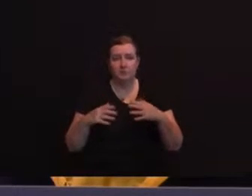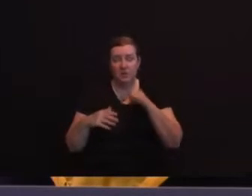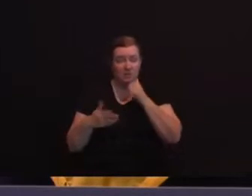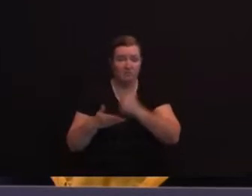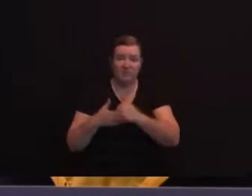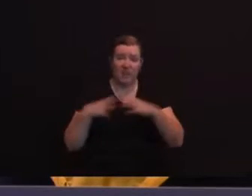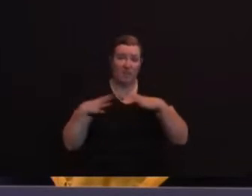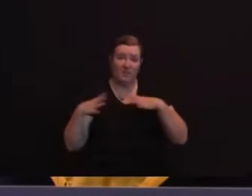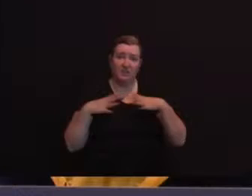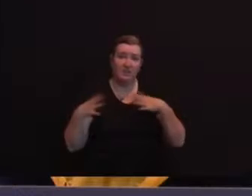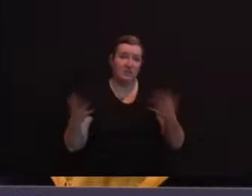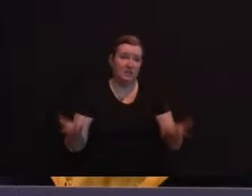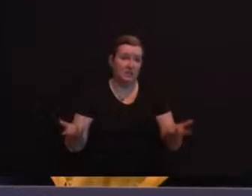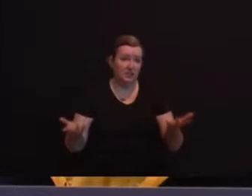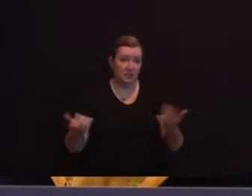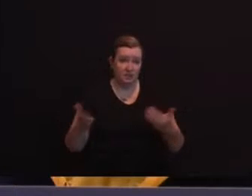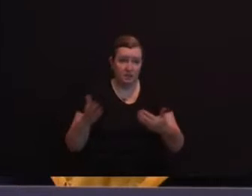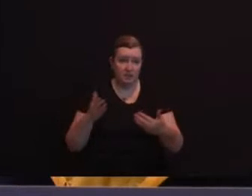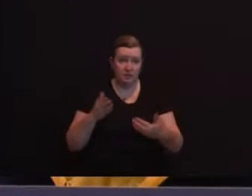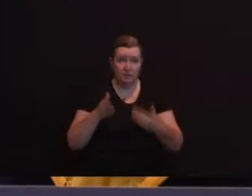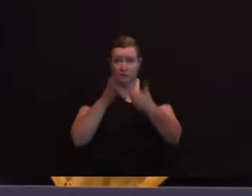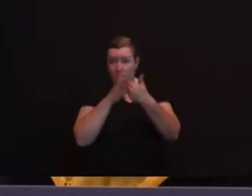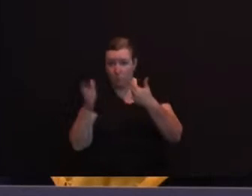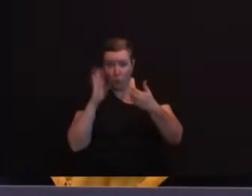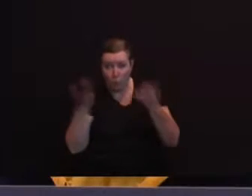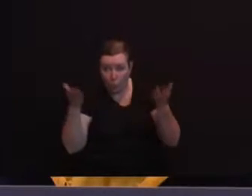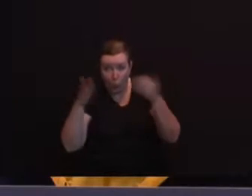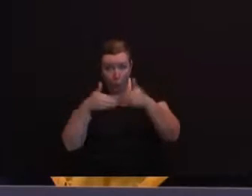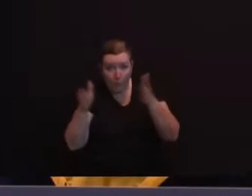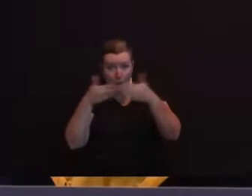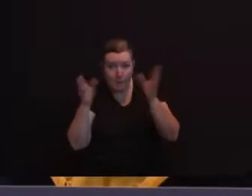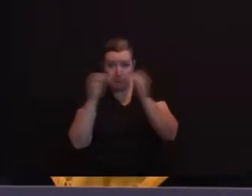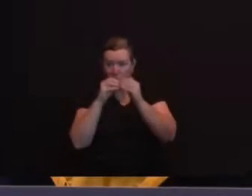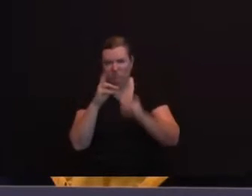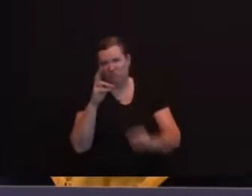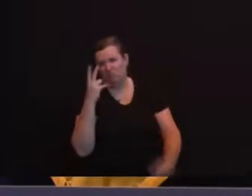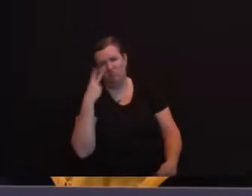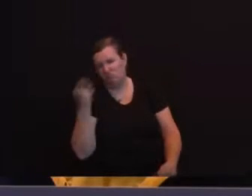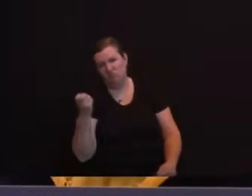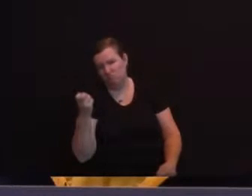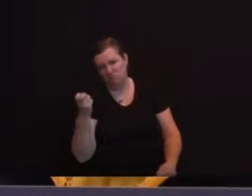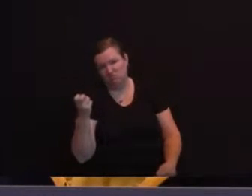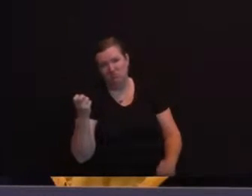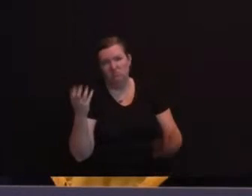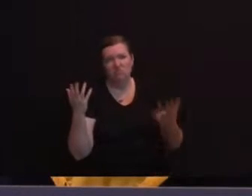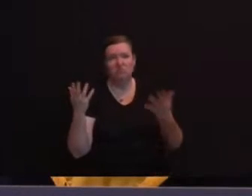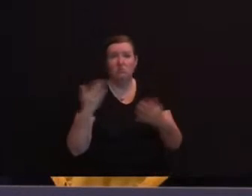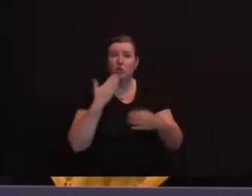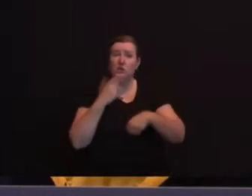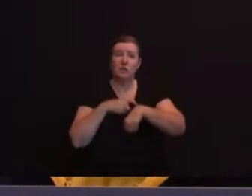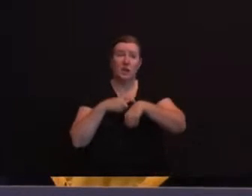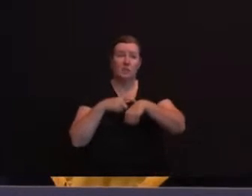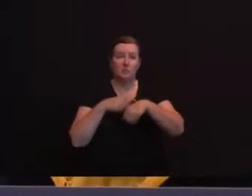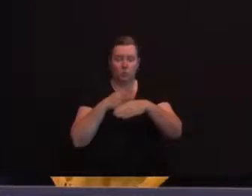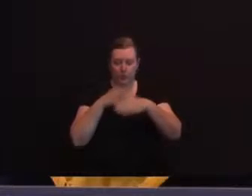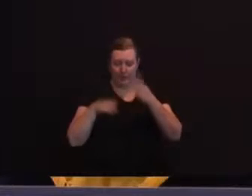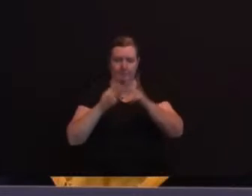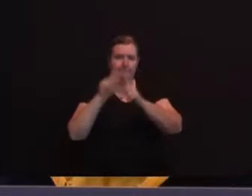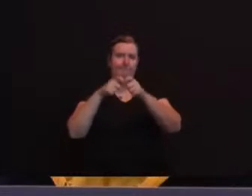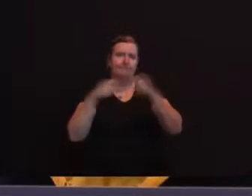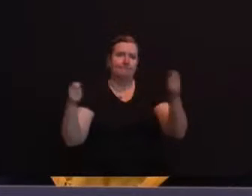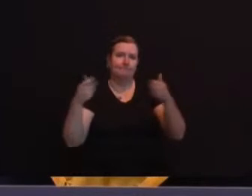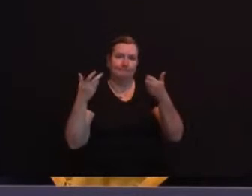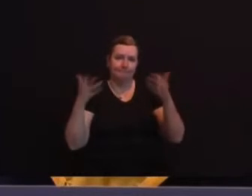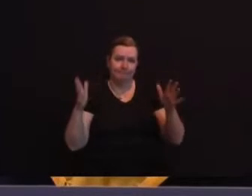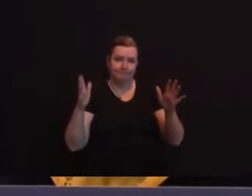open stuff up for the time being, but folks, this is a good place to end. It's how we gather. We should show a shot